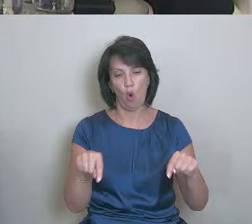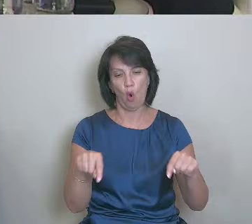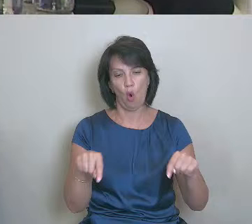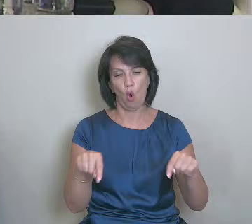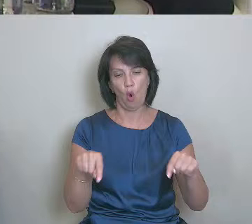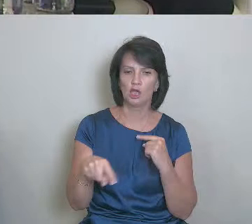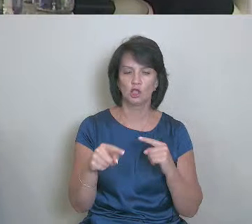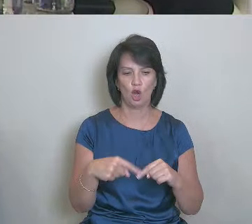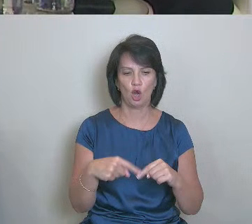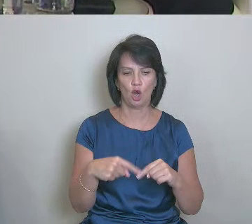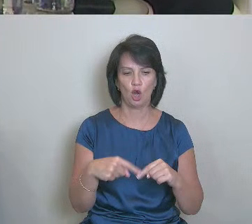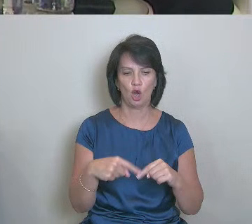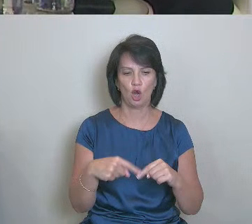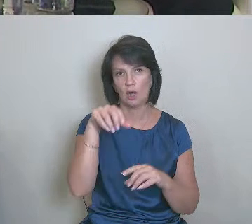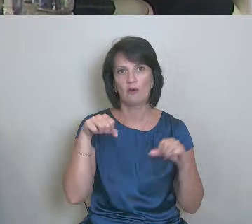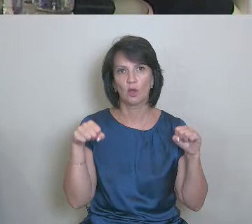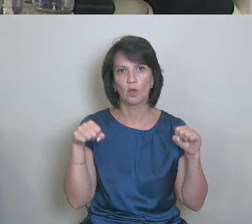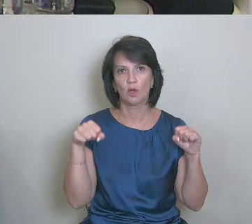others.